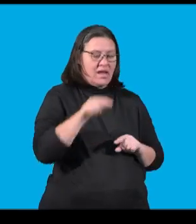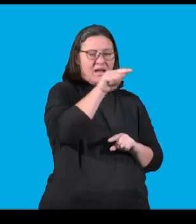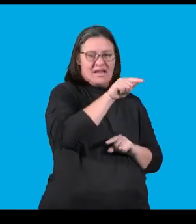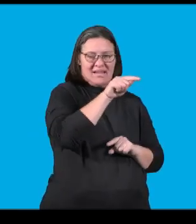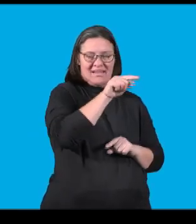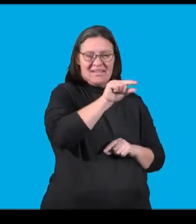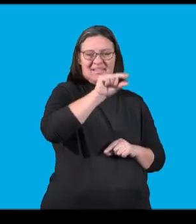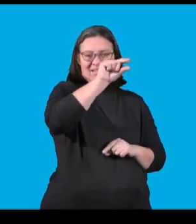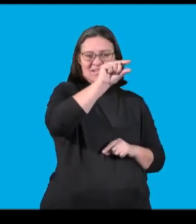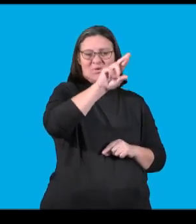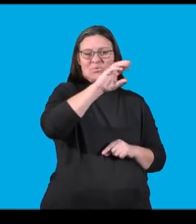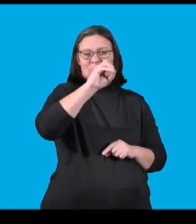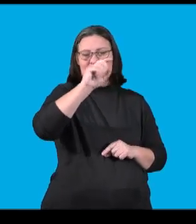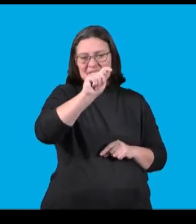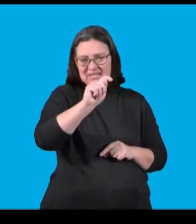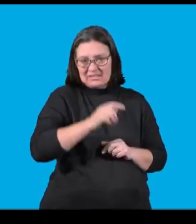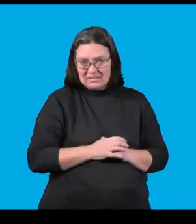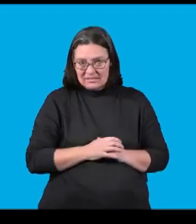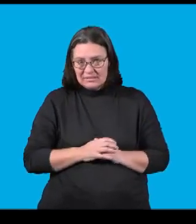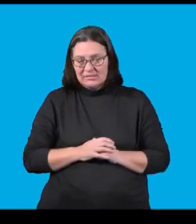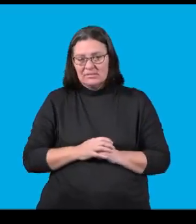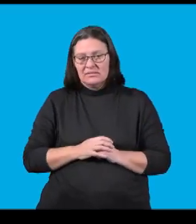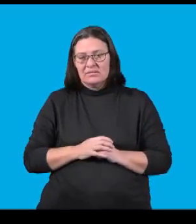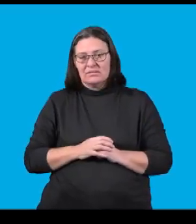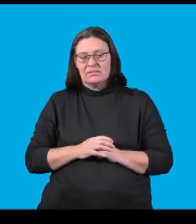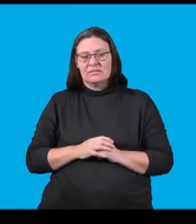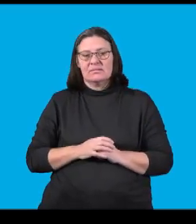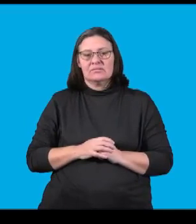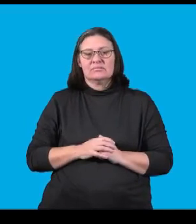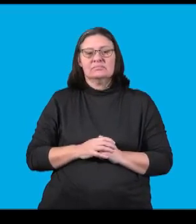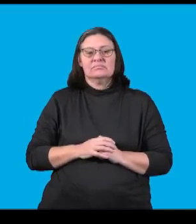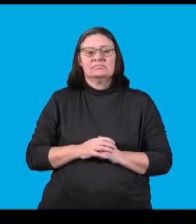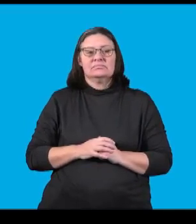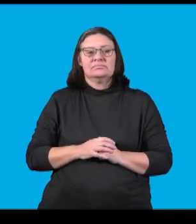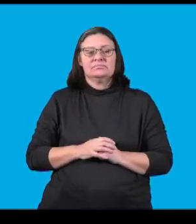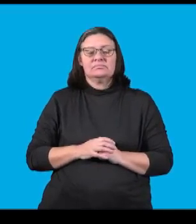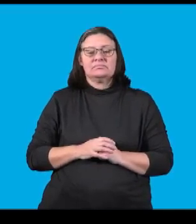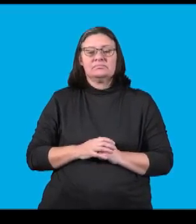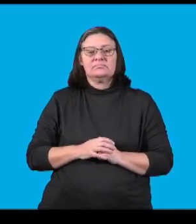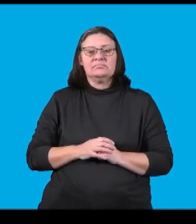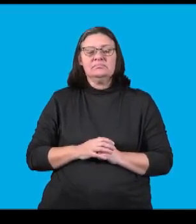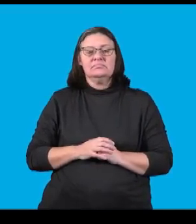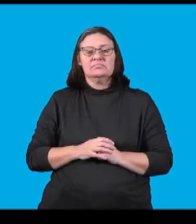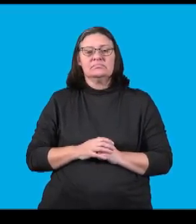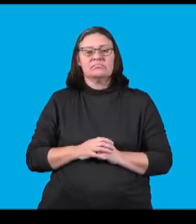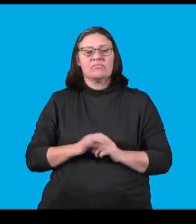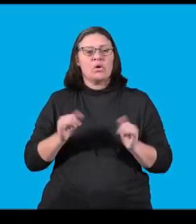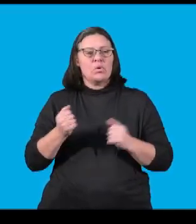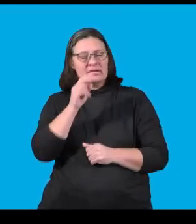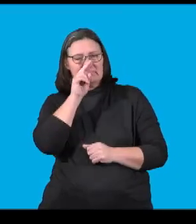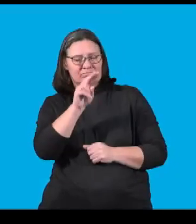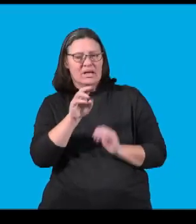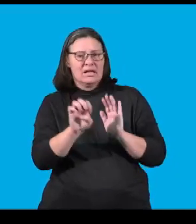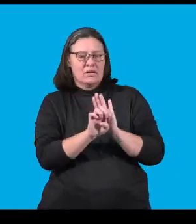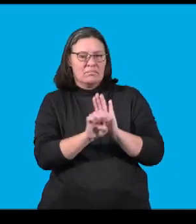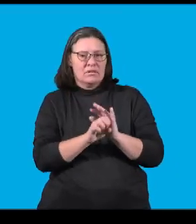the denominator is becoming the root of your surd. Okay. Let's quickly